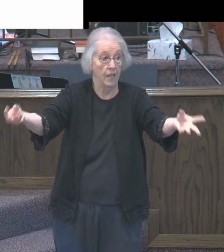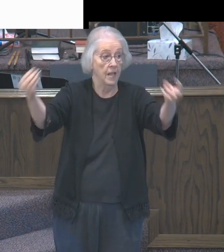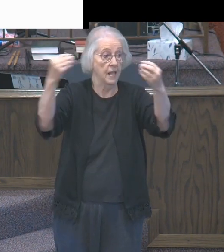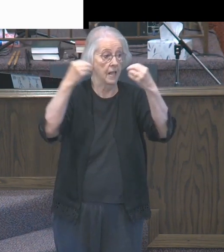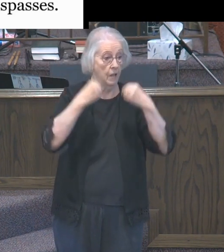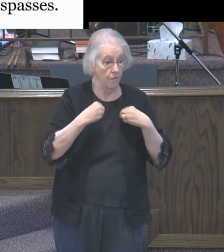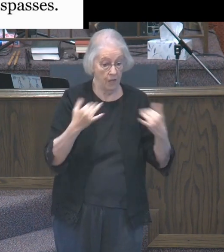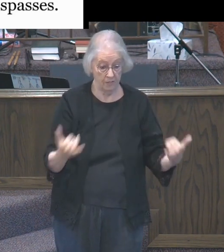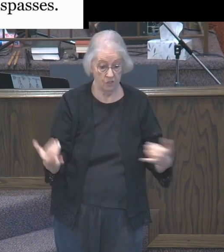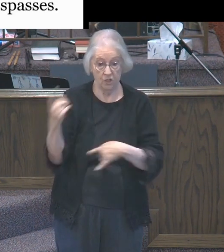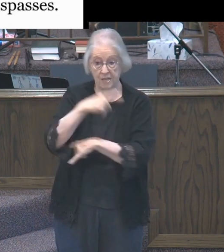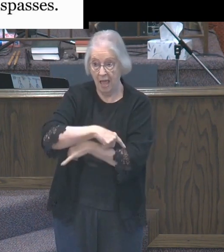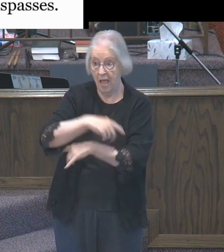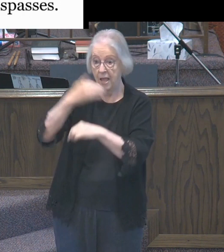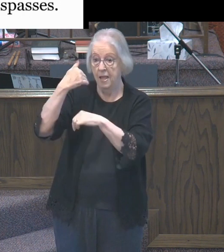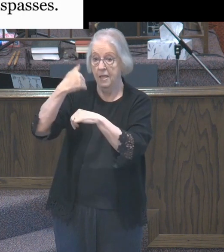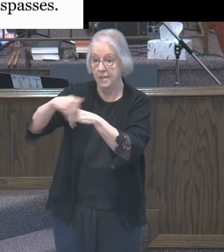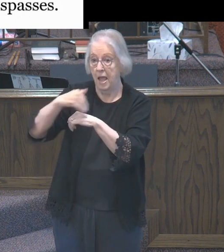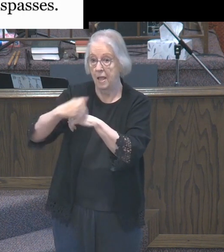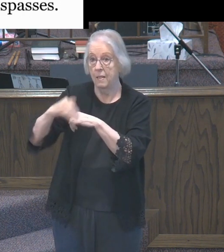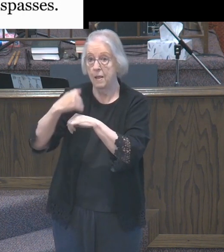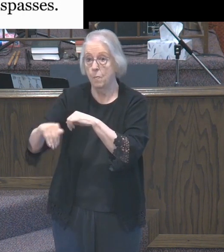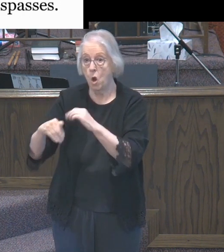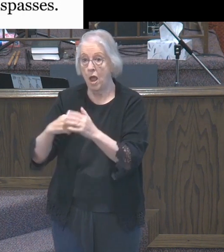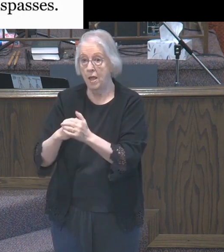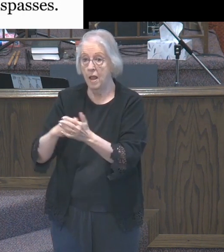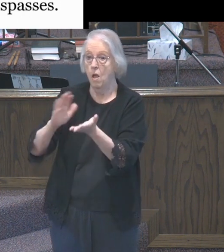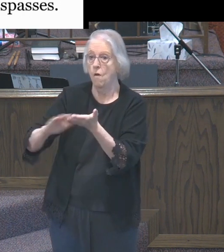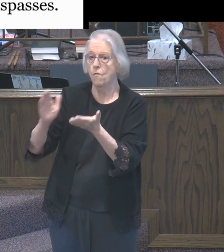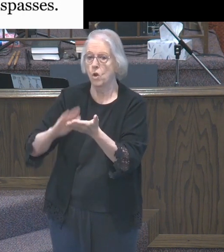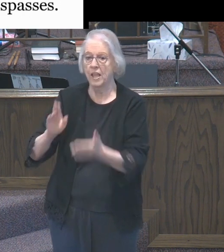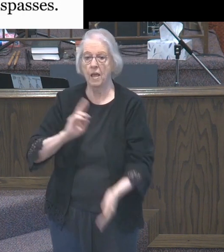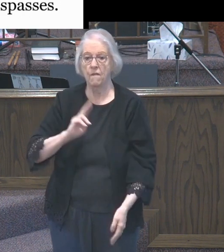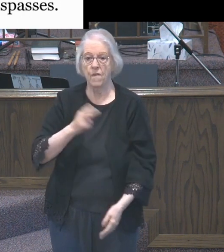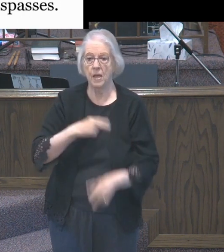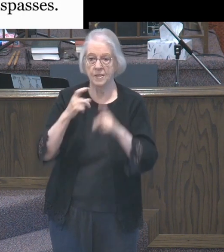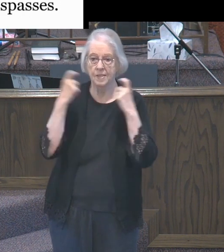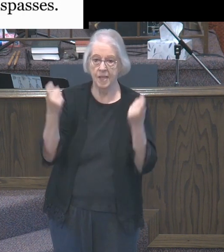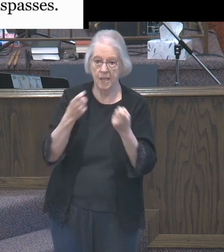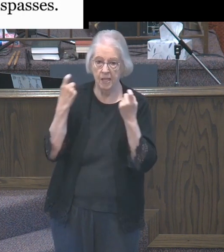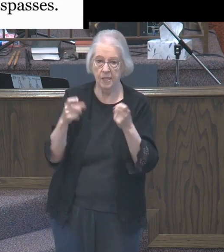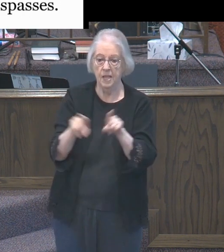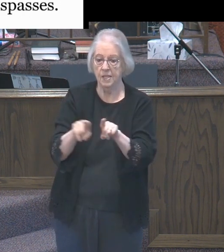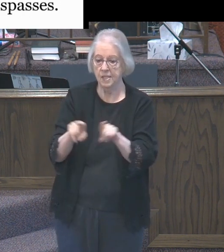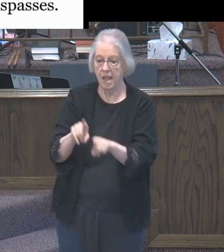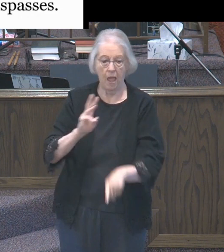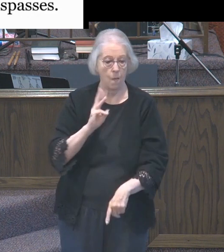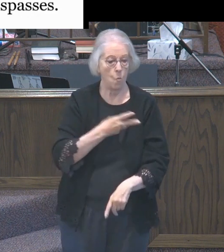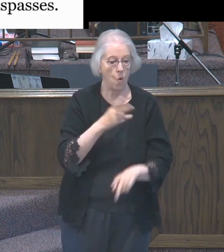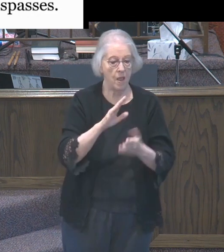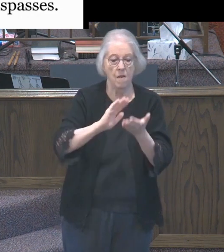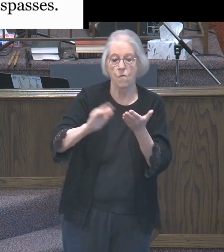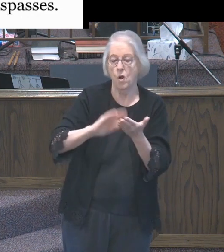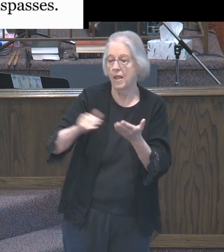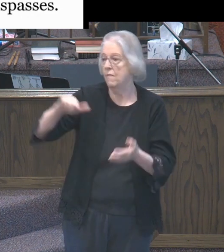bread, and forgive us our debts as we forgive our debtors. And do not lead